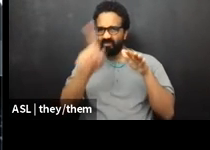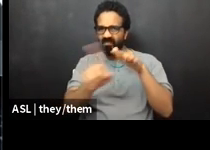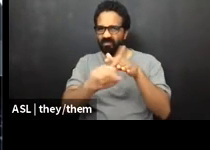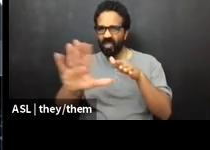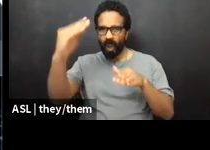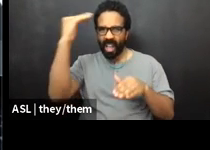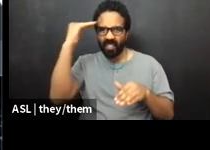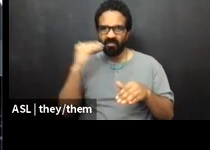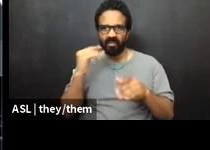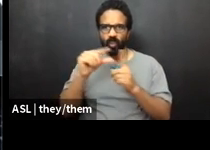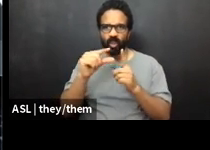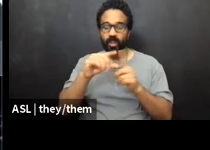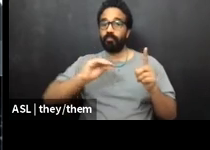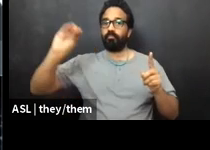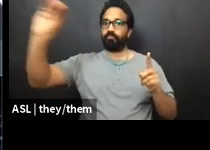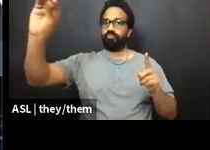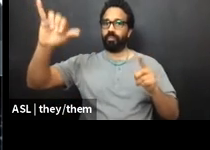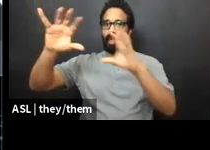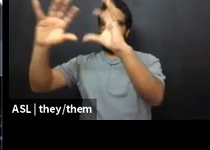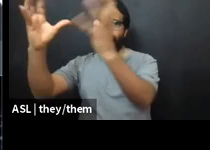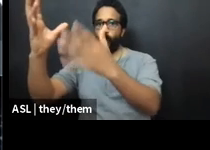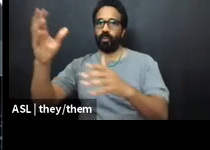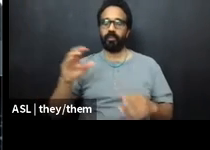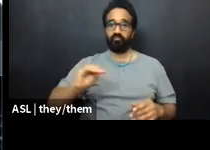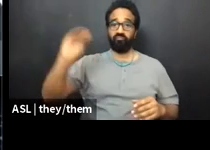menti.com. Yep, just need to put the link in the chat again.